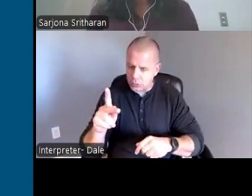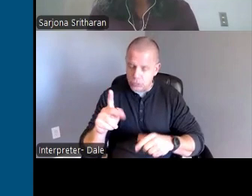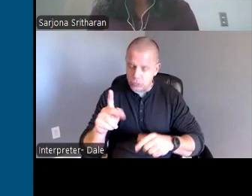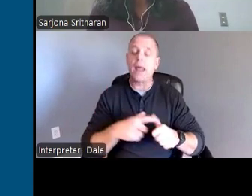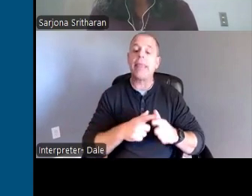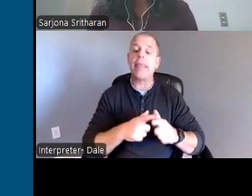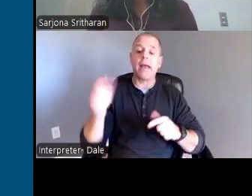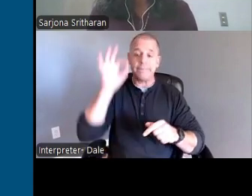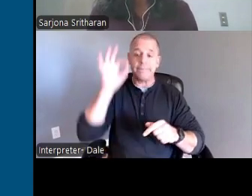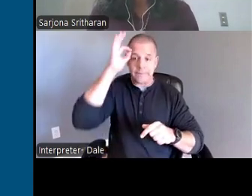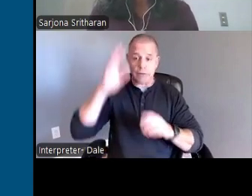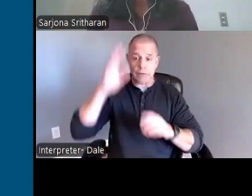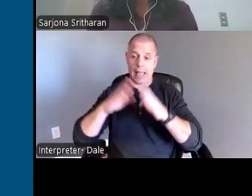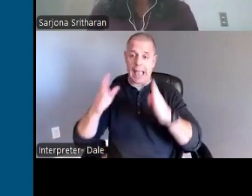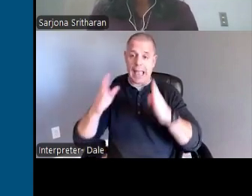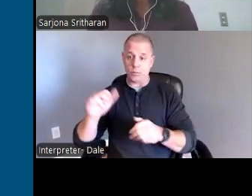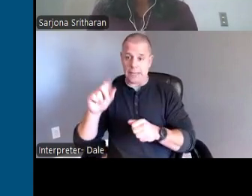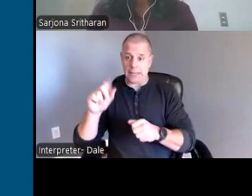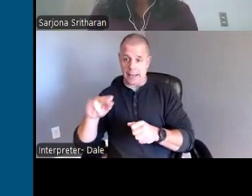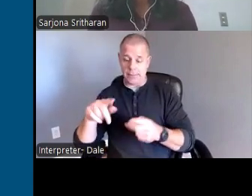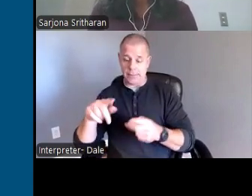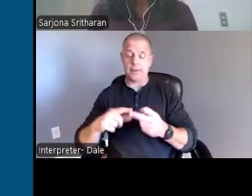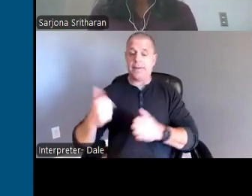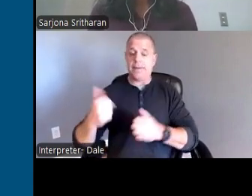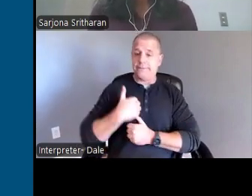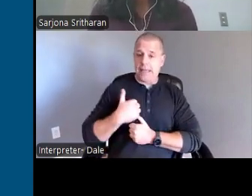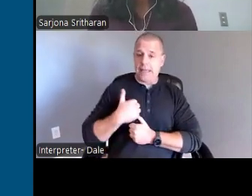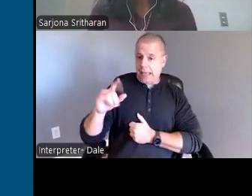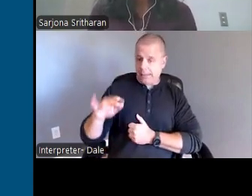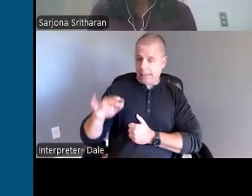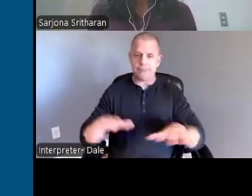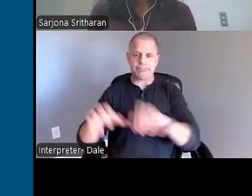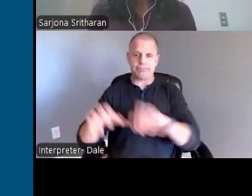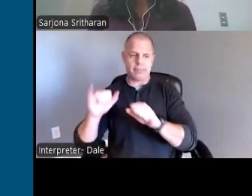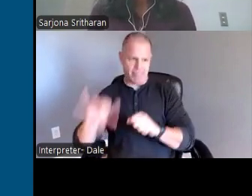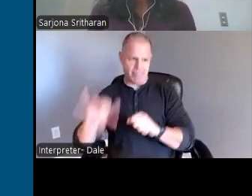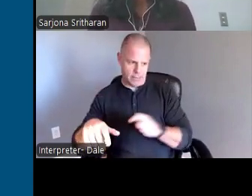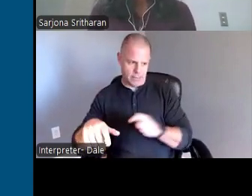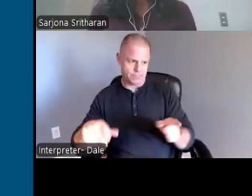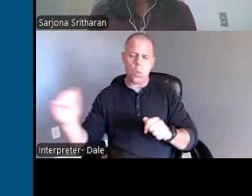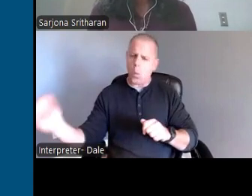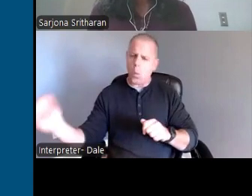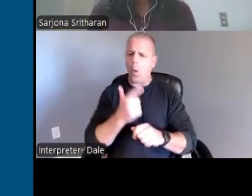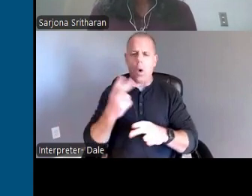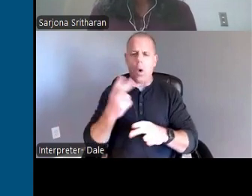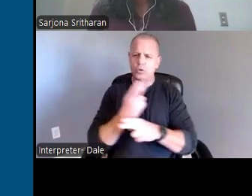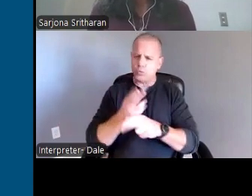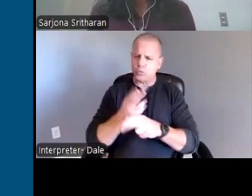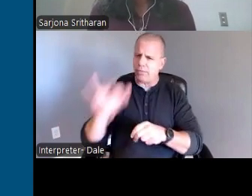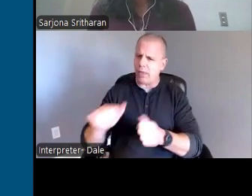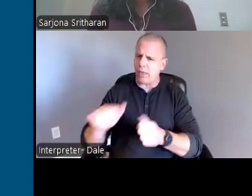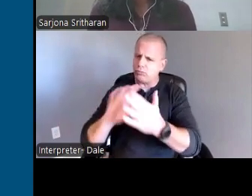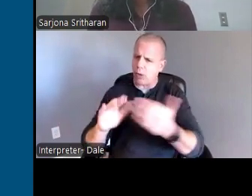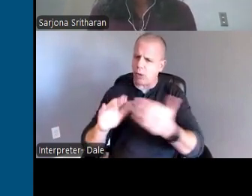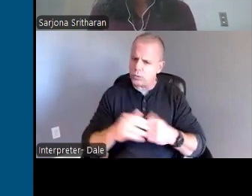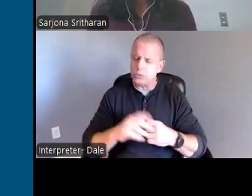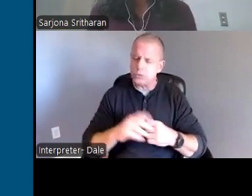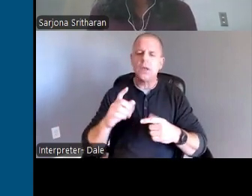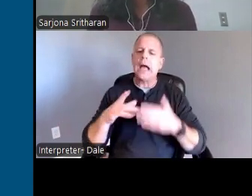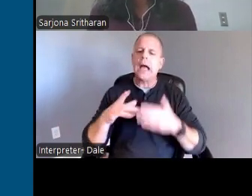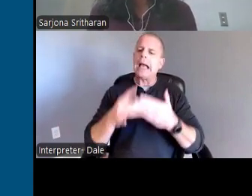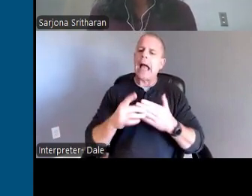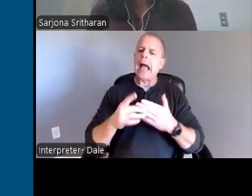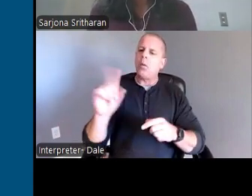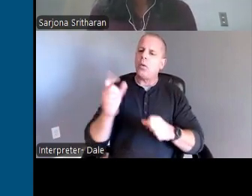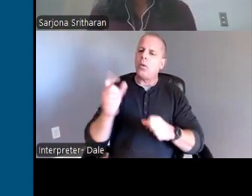the Federal Housing Administration and the Veterans Administration. And they all used these to guide where it was safe